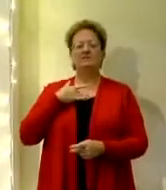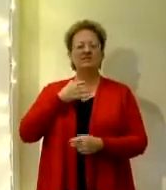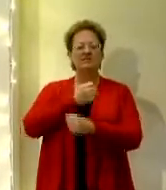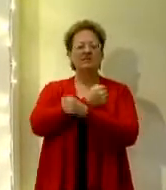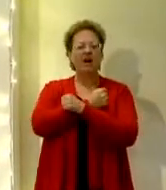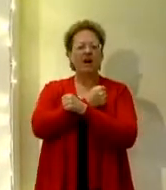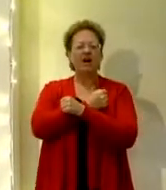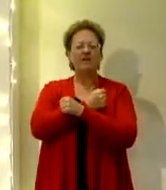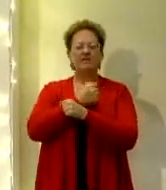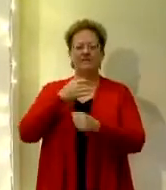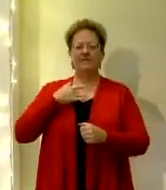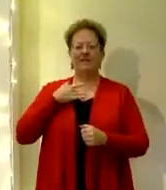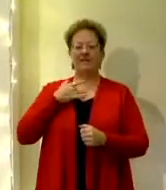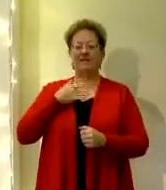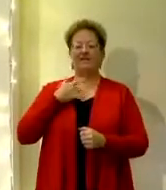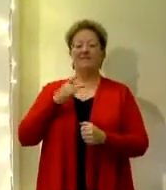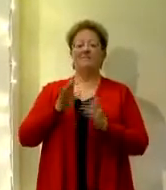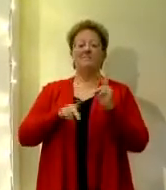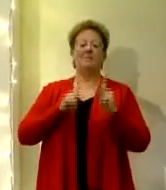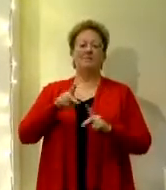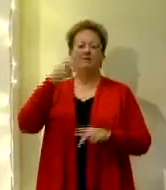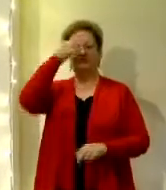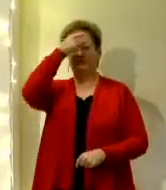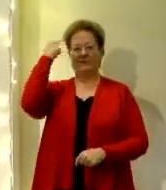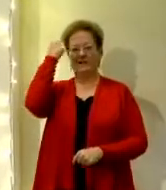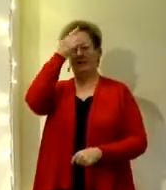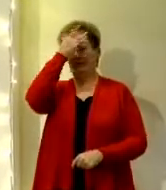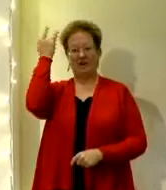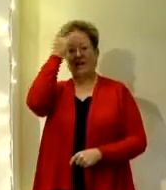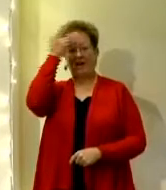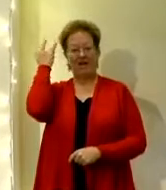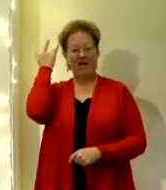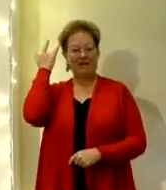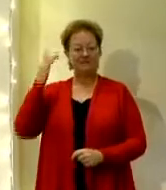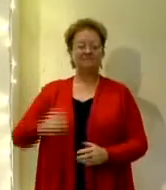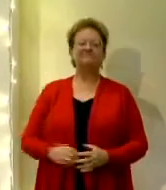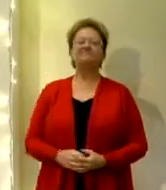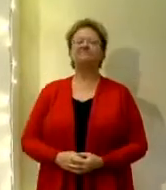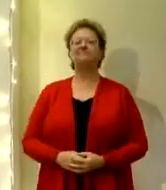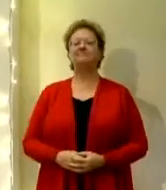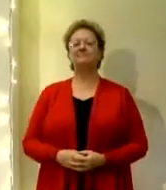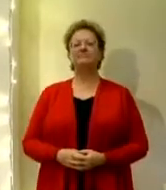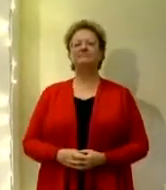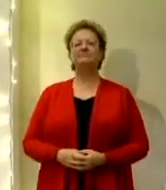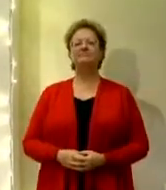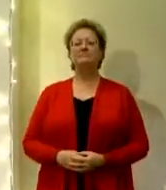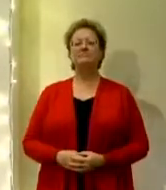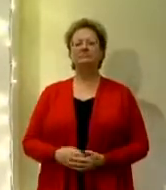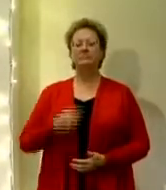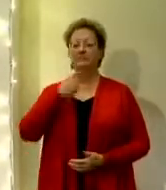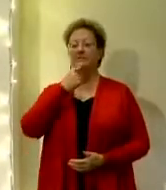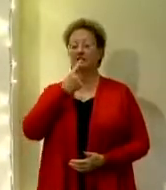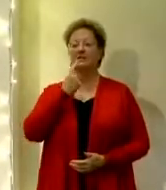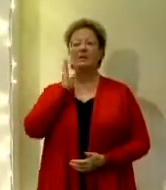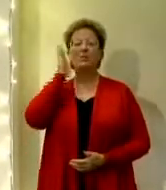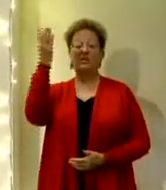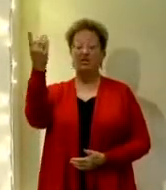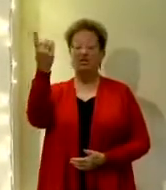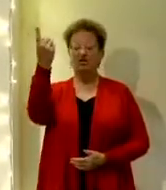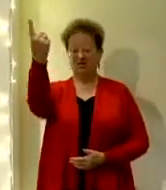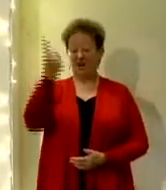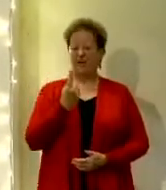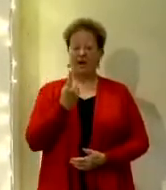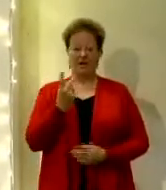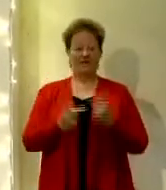she existed. So we said our prayer, and I said, "I'll come back and visit you." And she said, "We'll see."